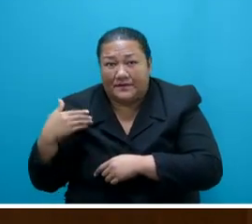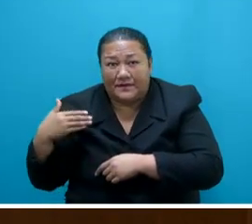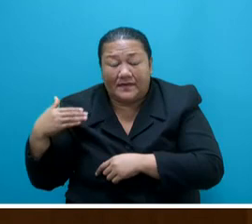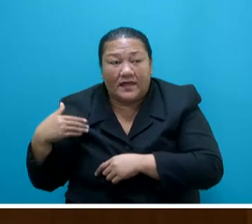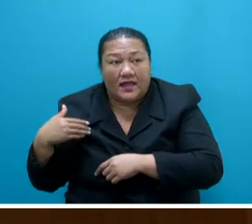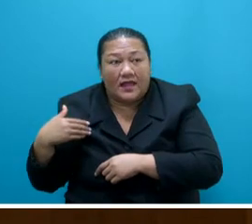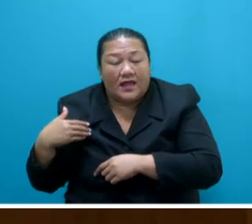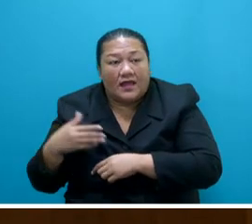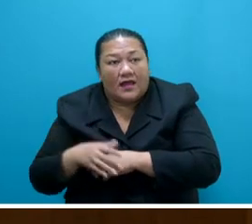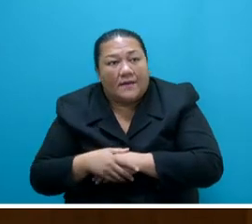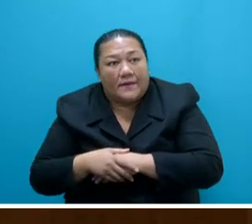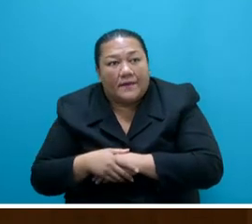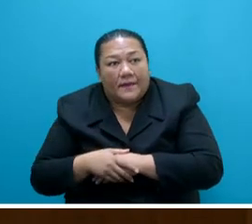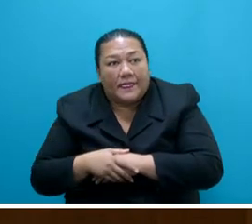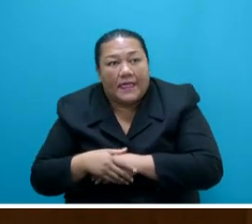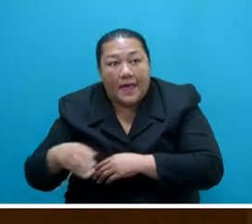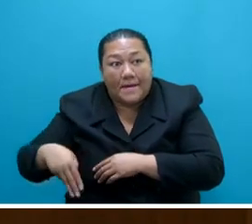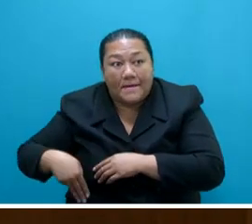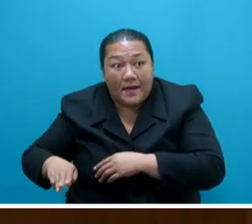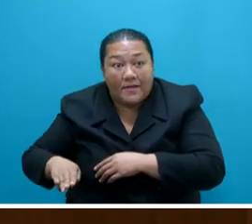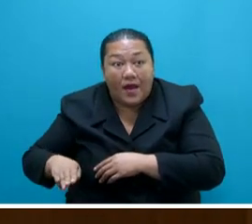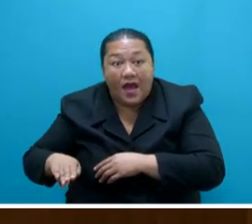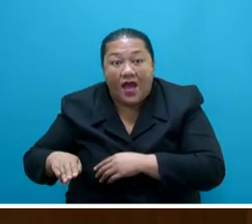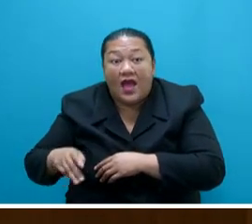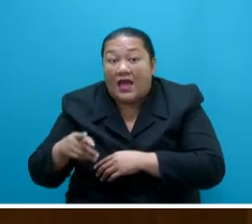leader, because he's going to be your killer.